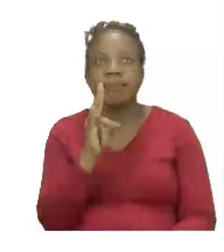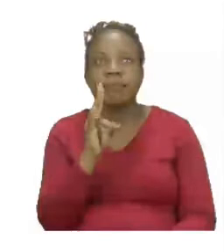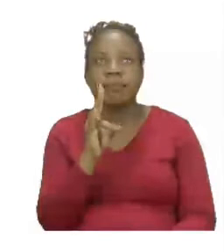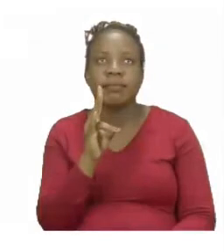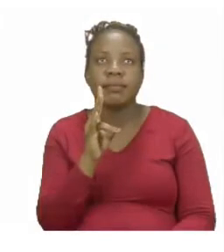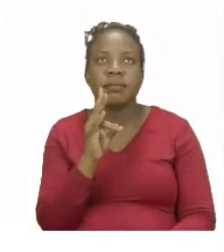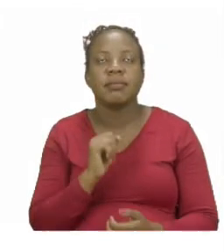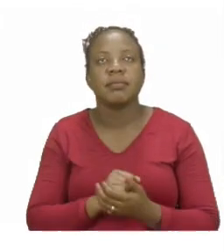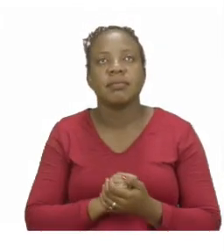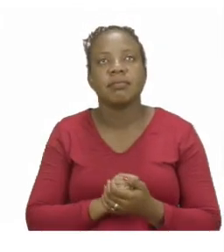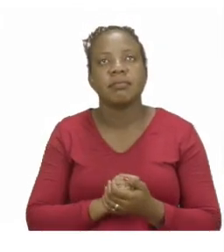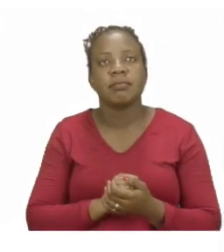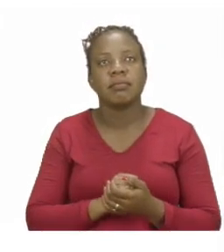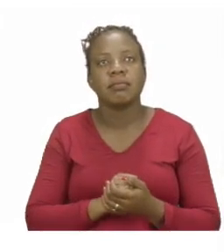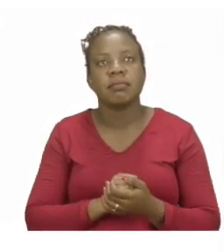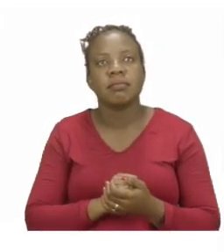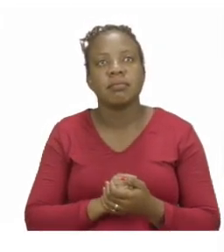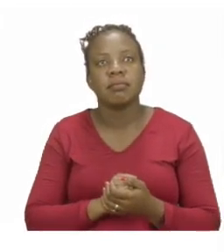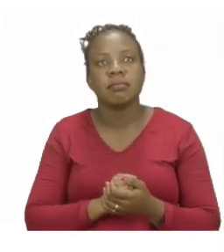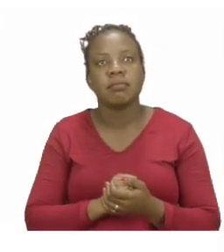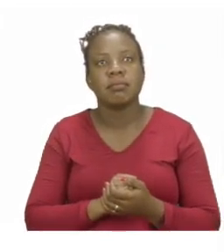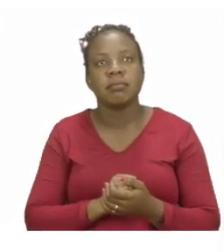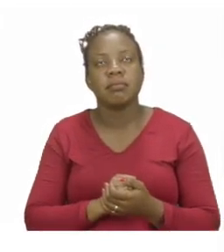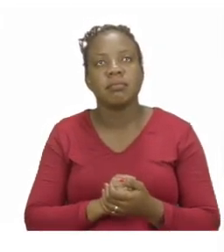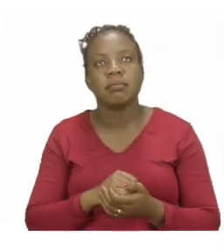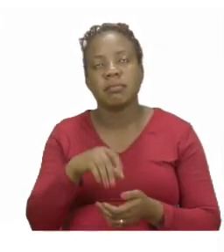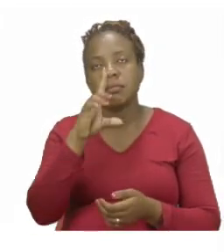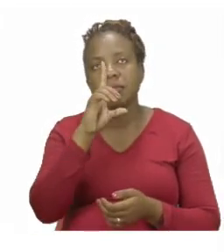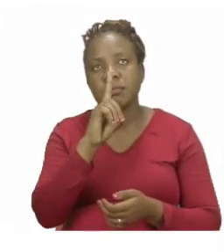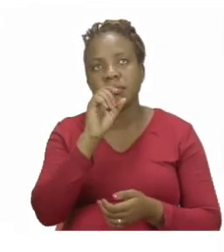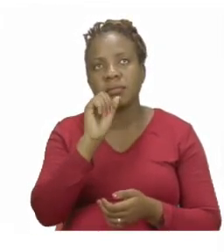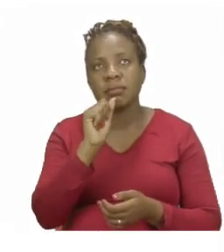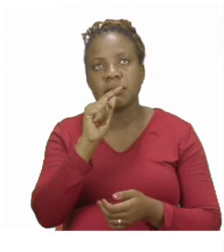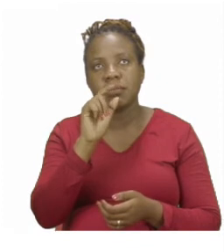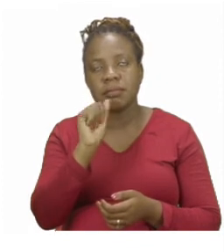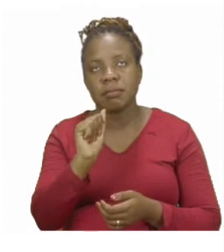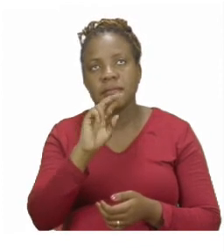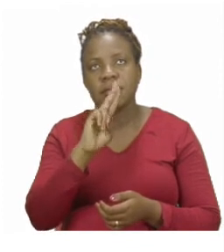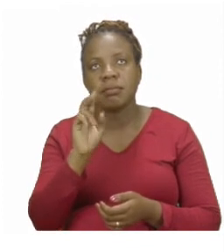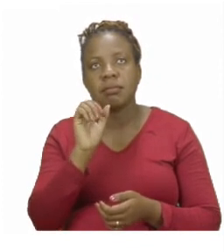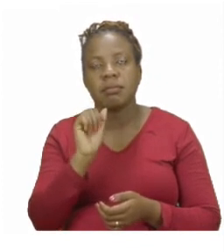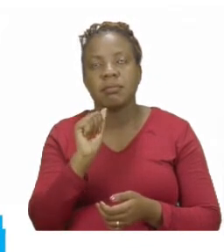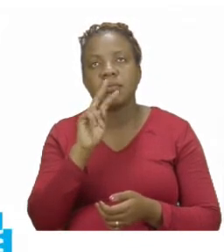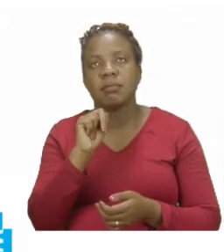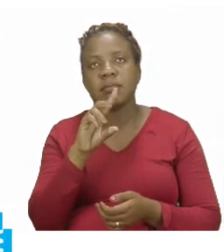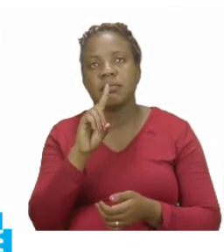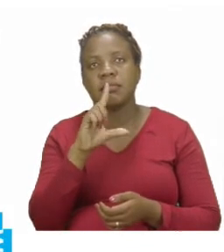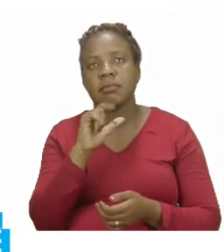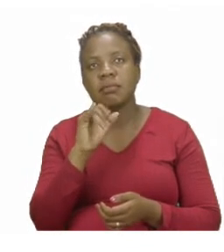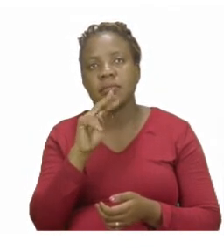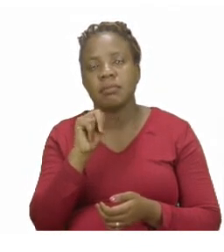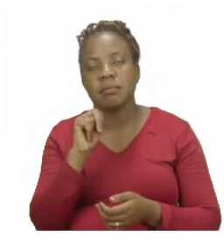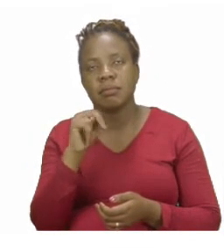Let's see what we have to do here. Data handling. Now here it says you need